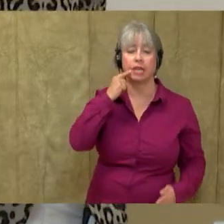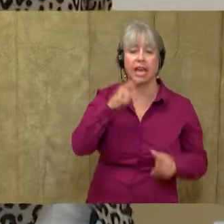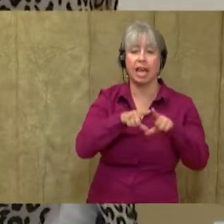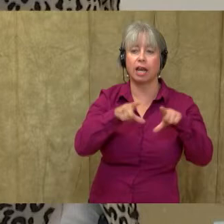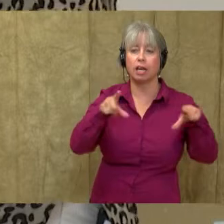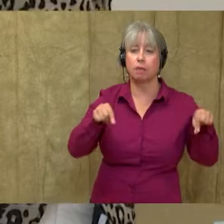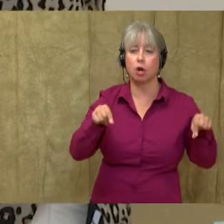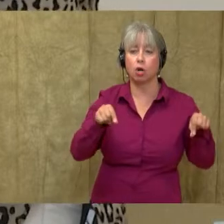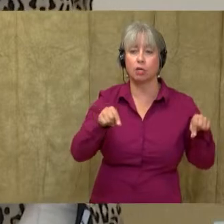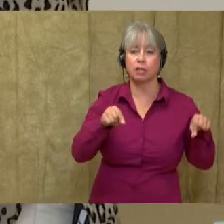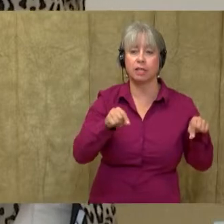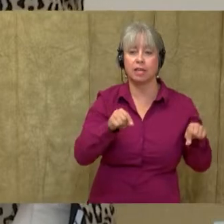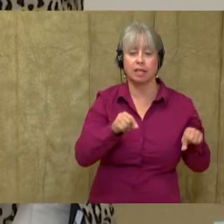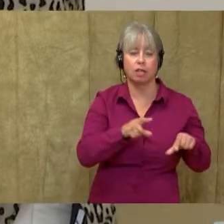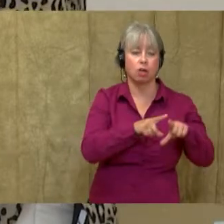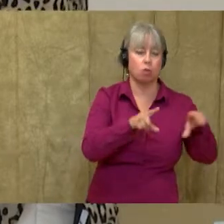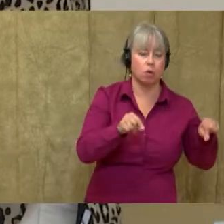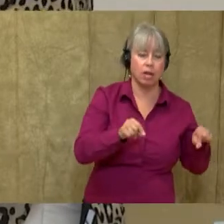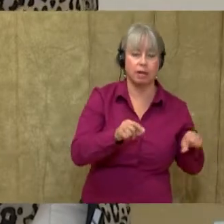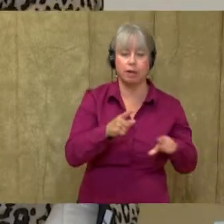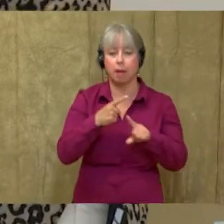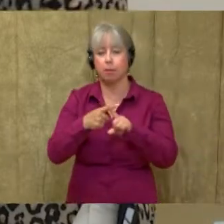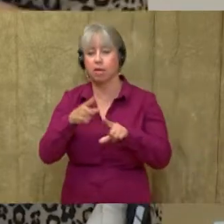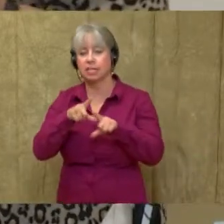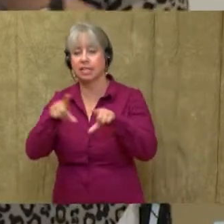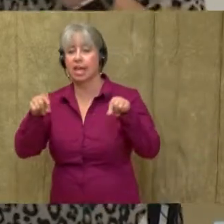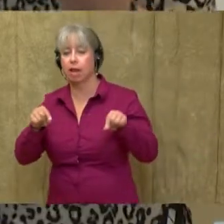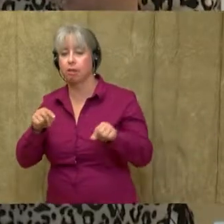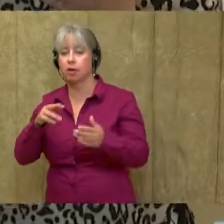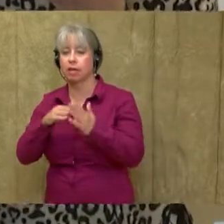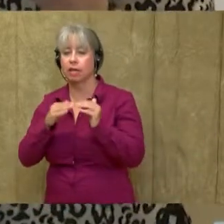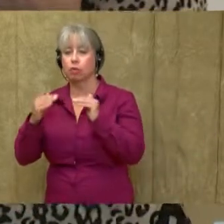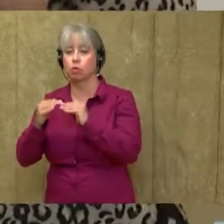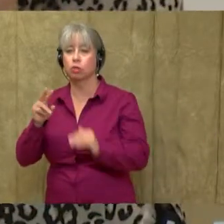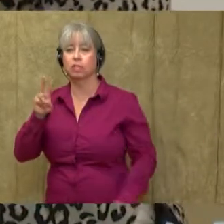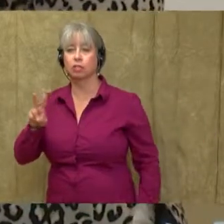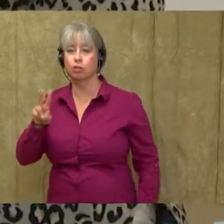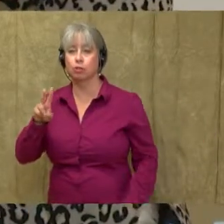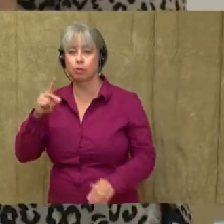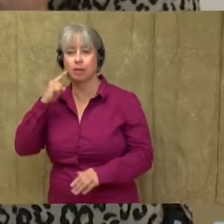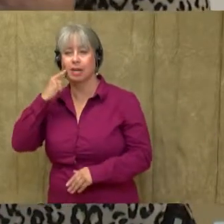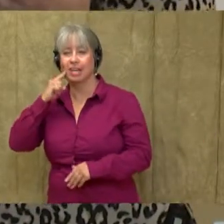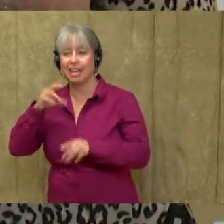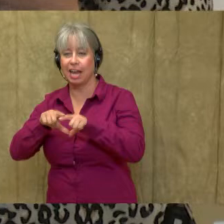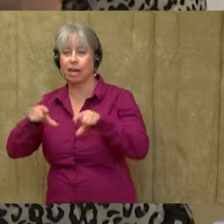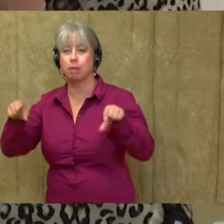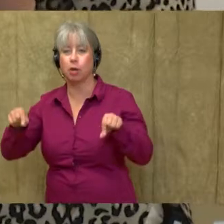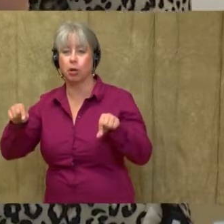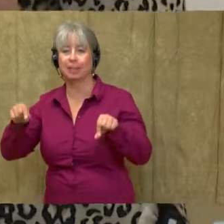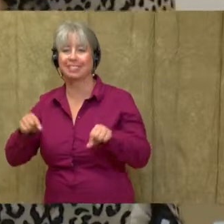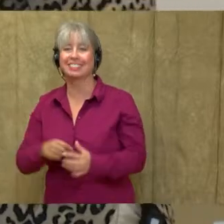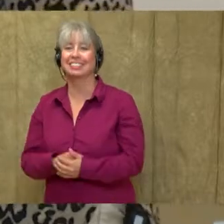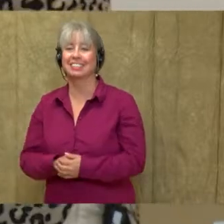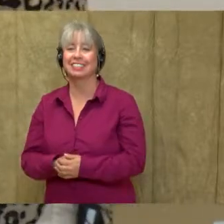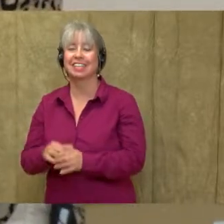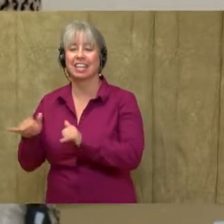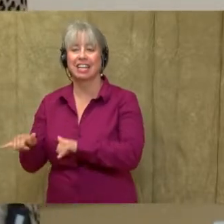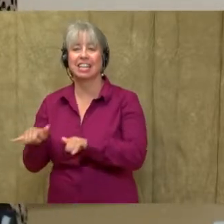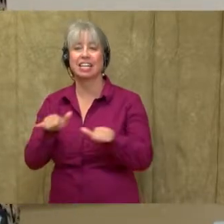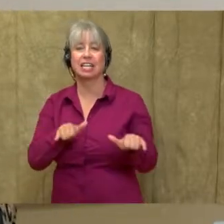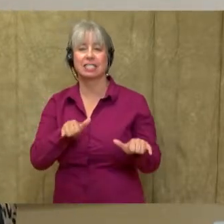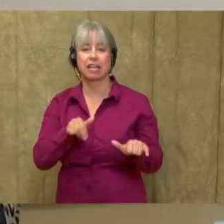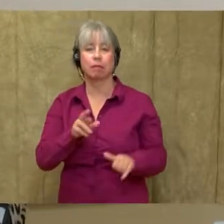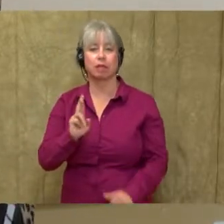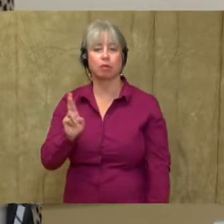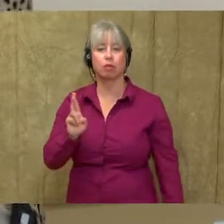A candy bar plus a candy bar would be 2 candy bars. So r plus r is 2r. Okay? Well, when I do that, I